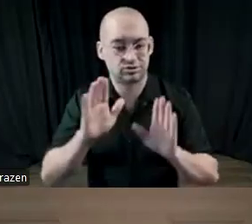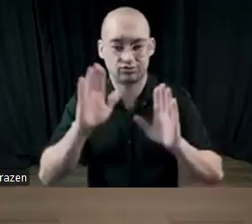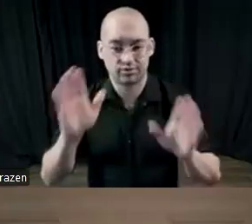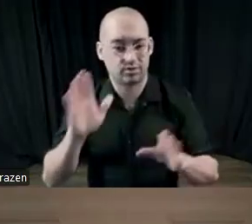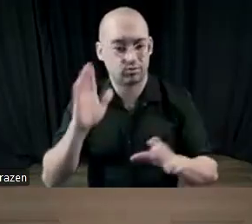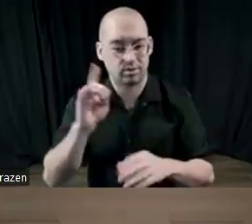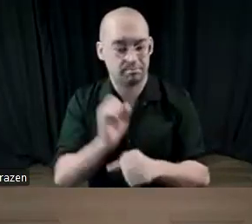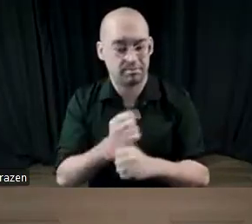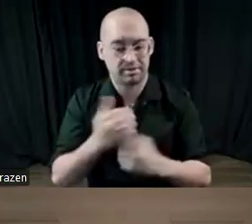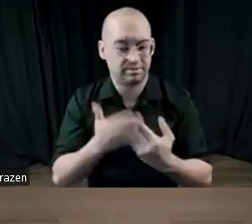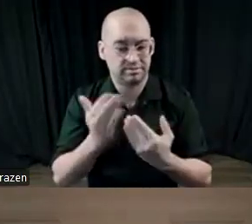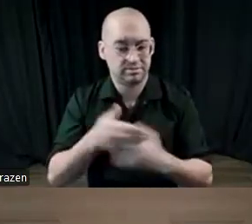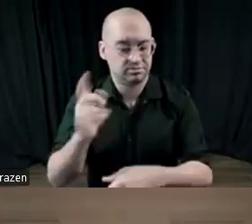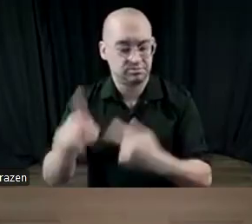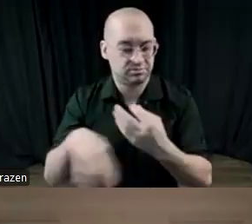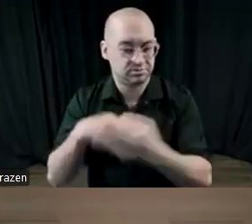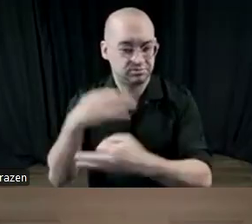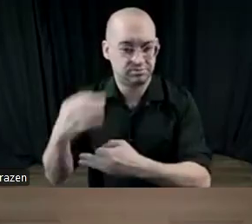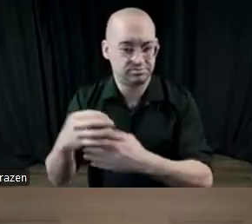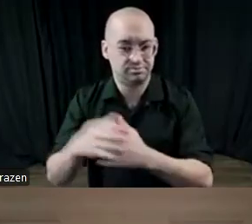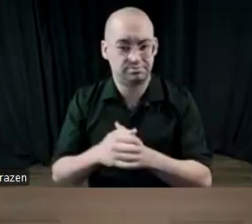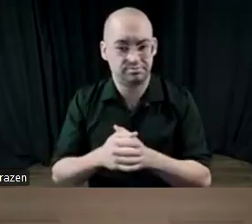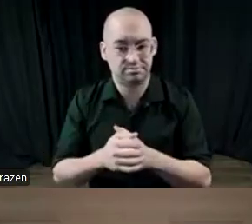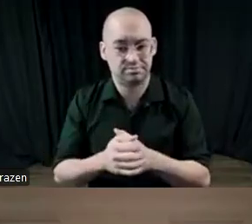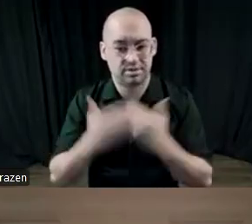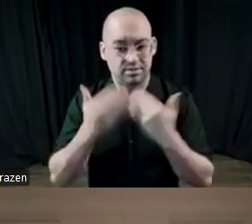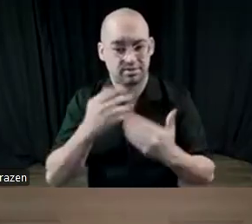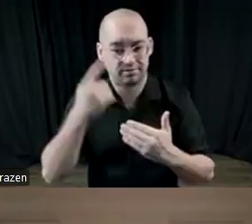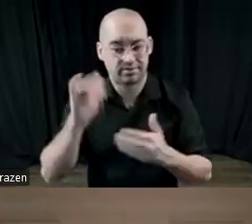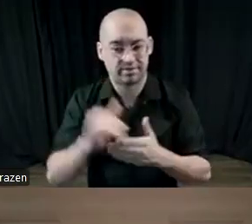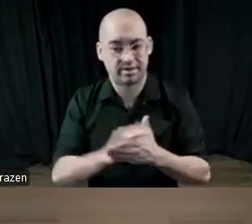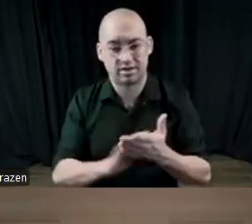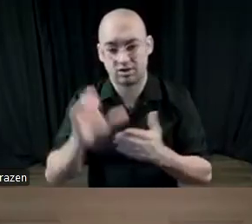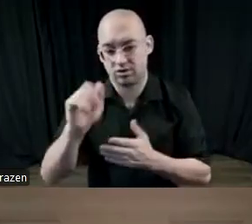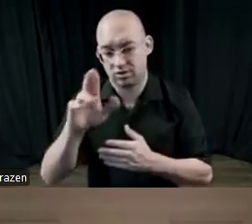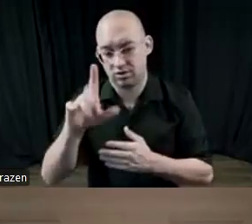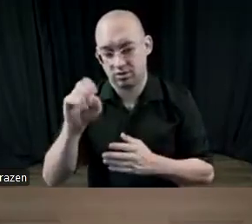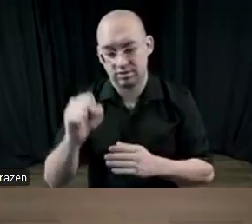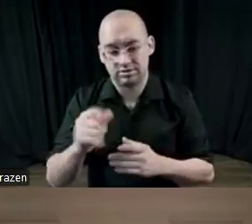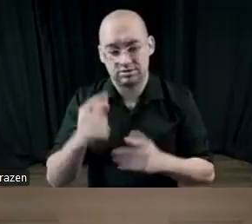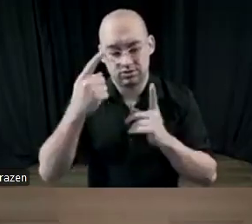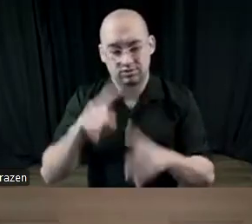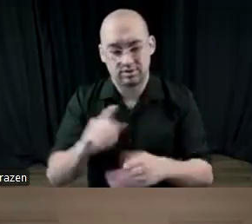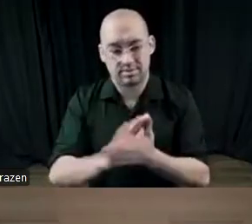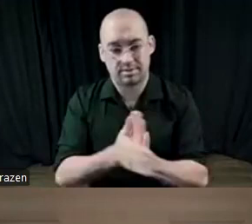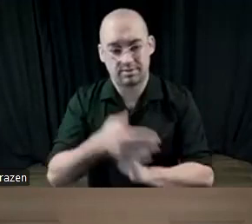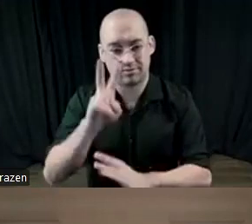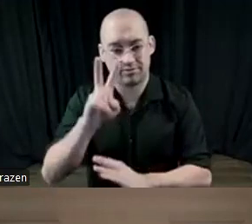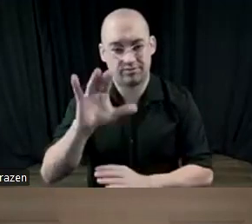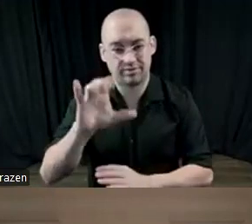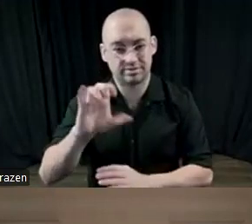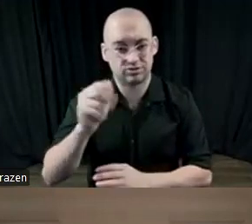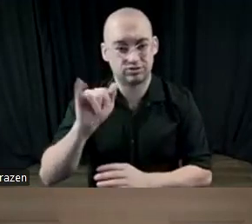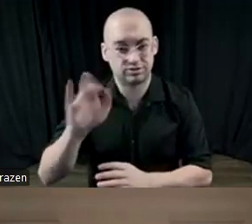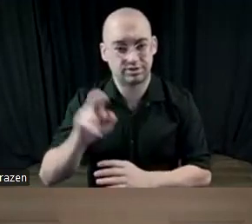smooth transition. So thank you for that. And Carlos has agreed to become our vice chair,